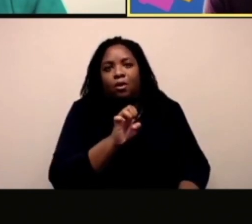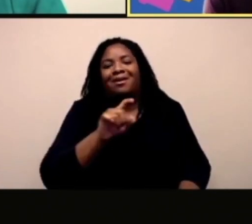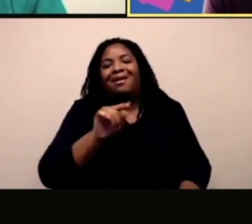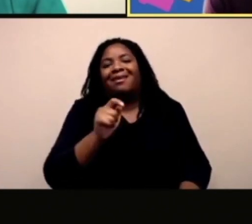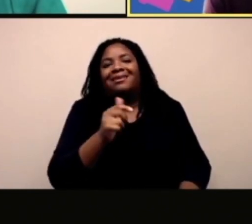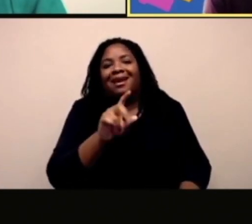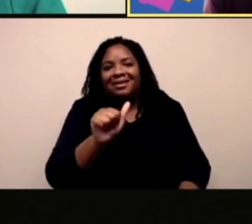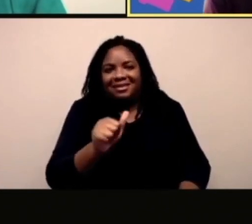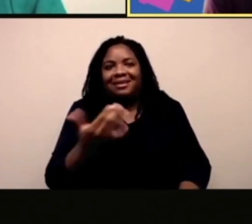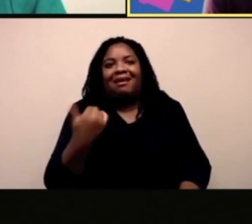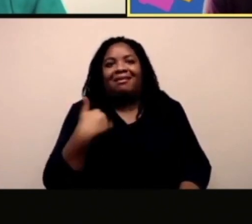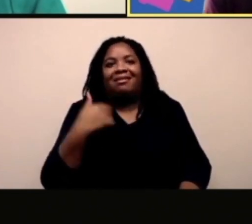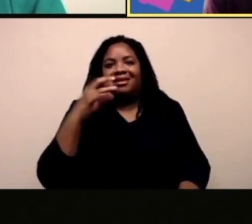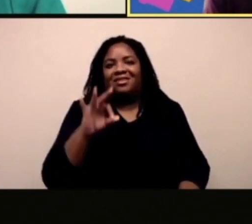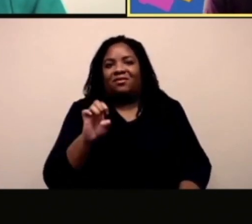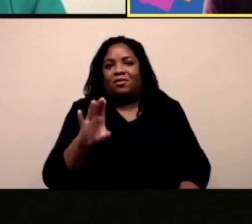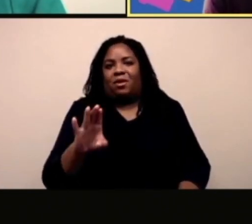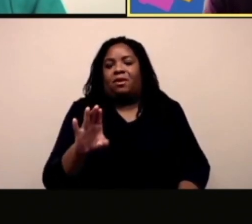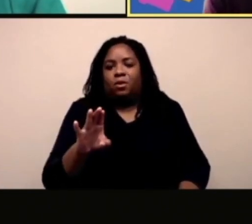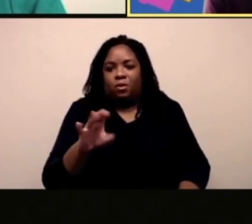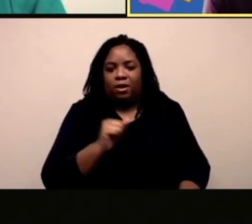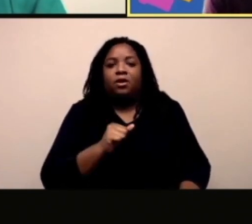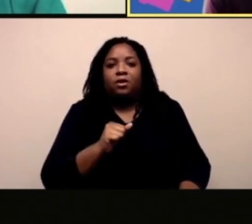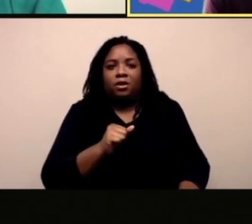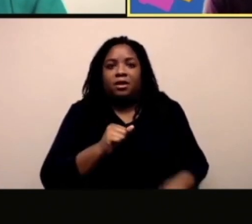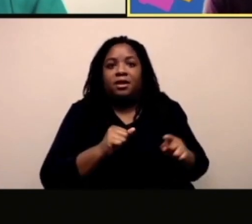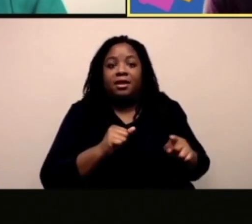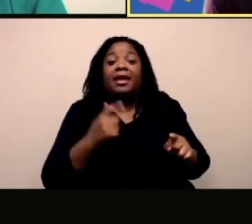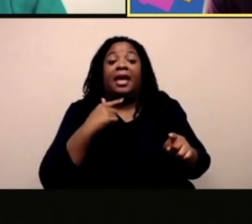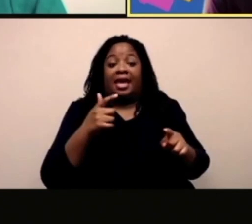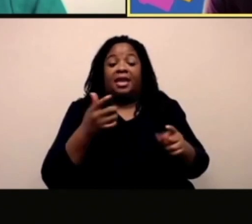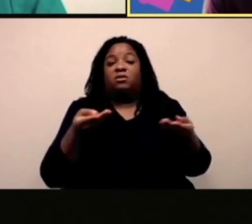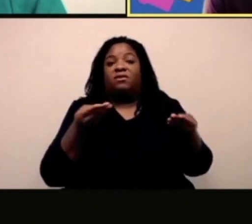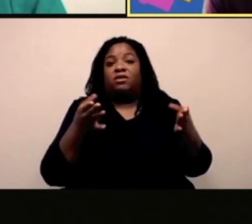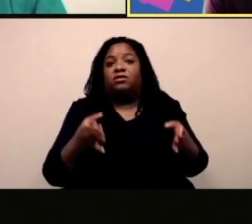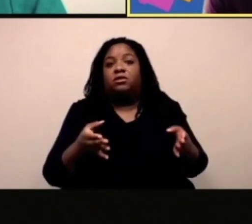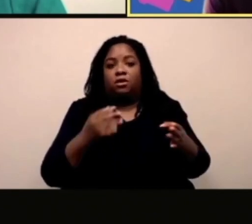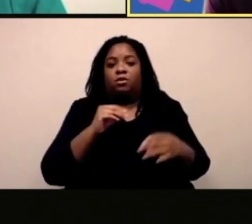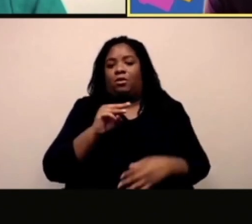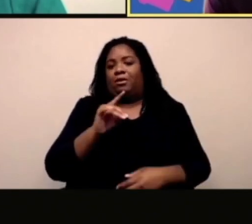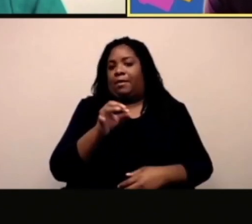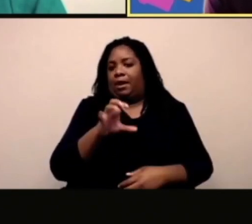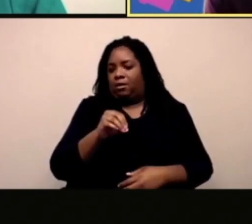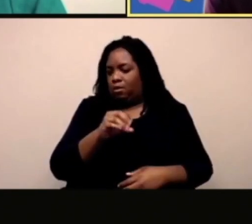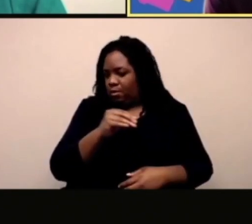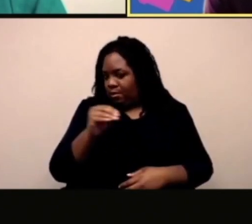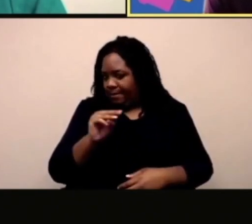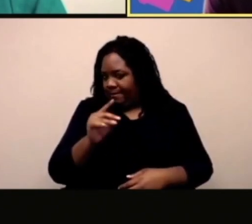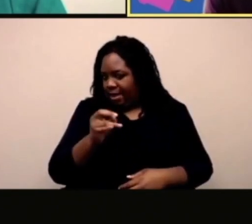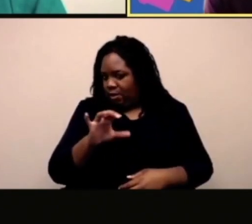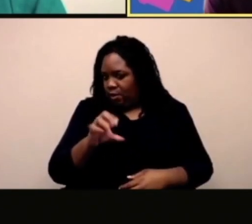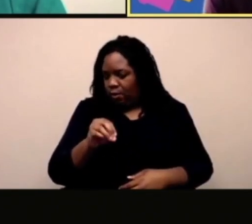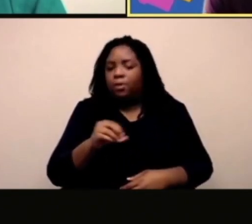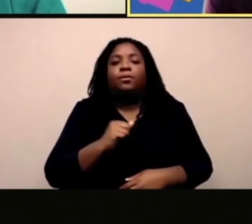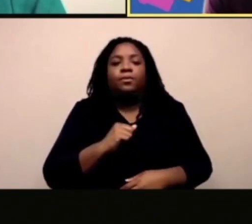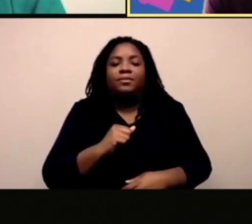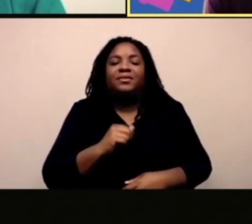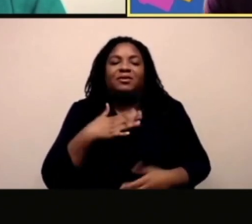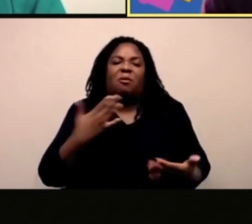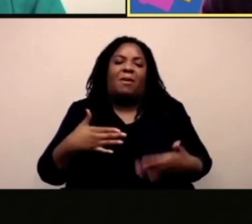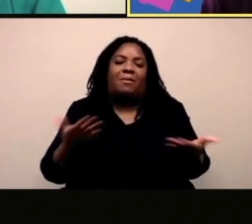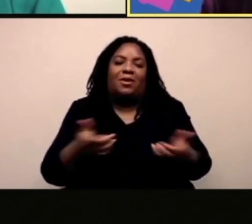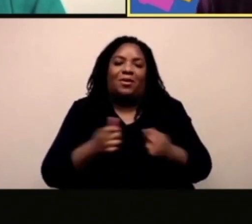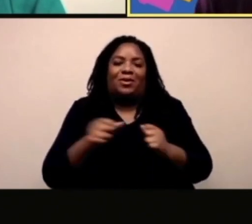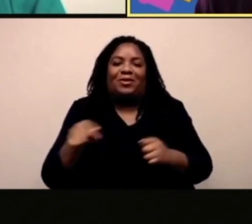last February as a facilitator using the microbit and MakeCode. So very happy to be here with